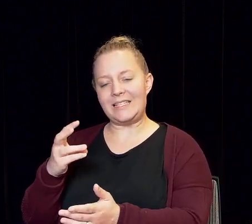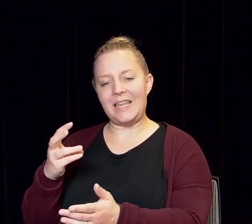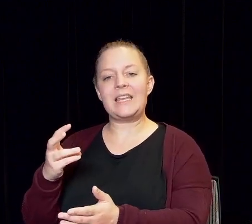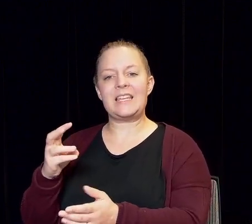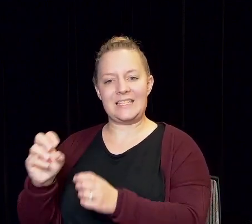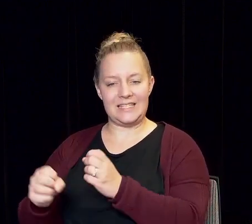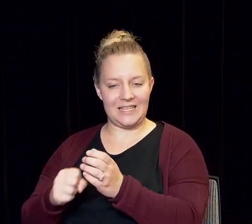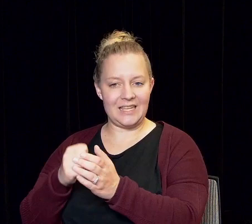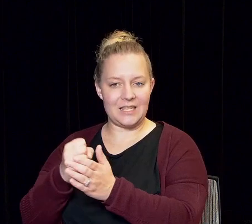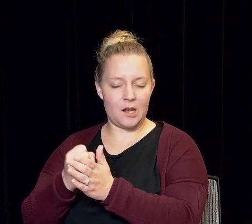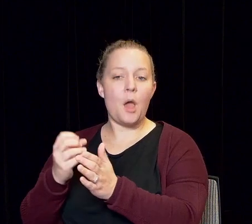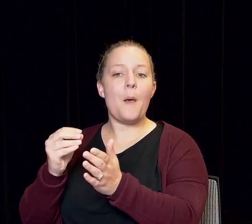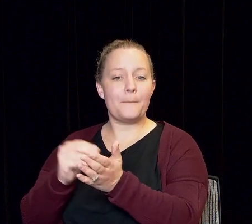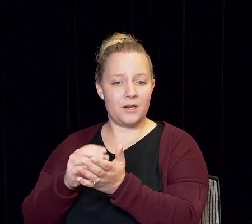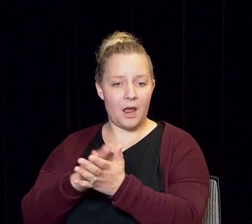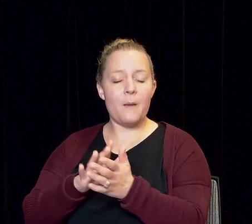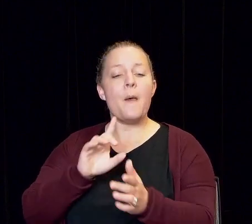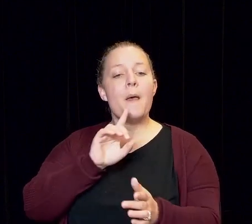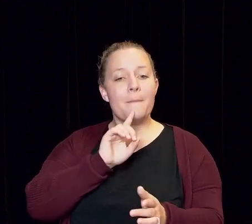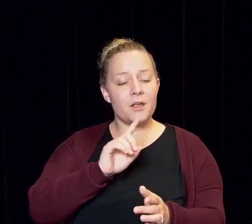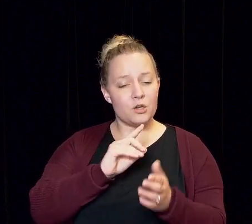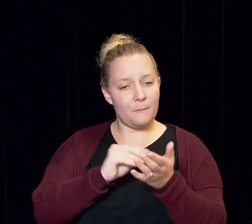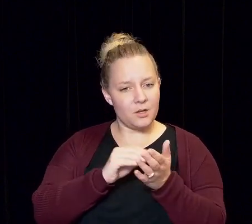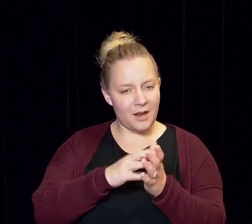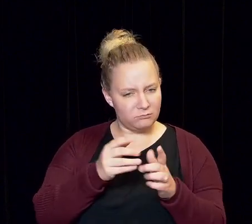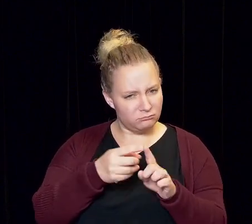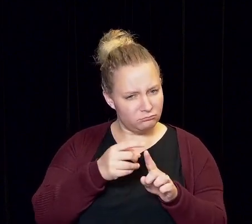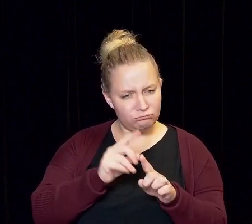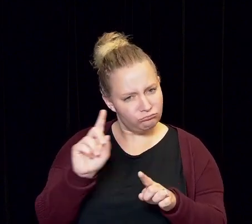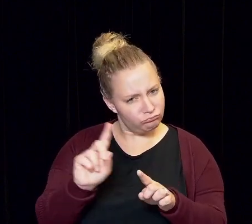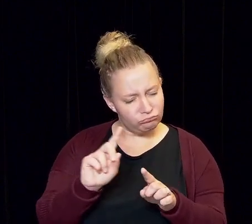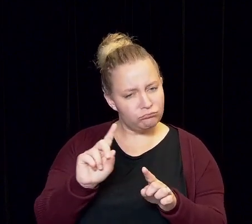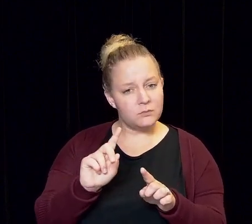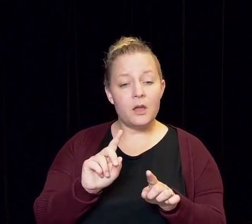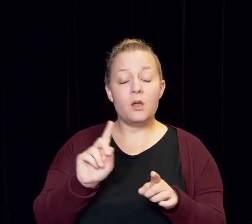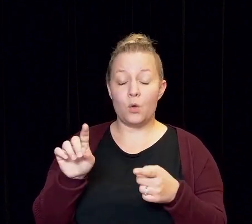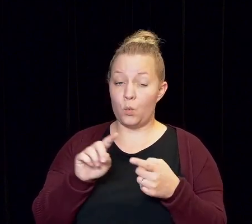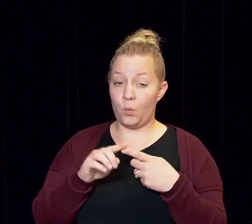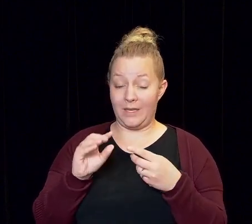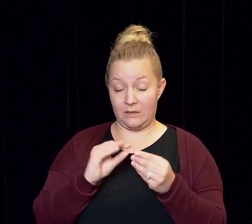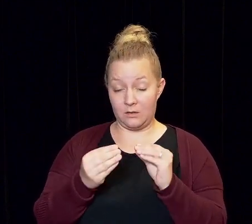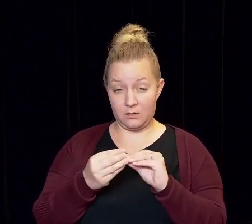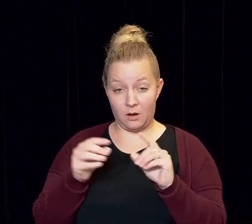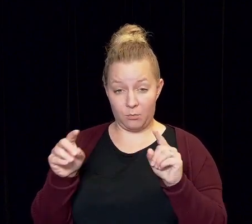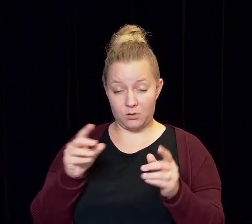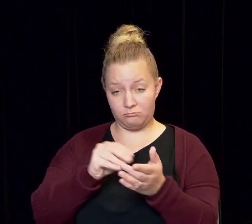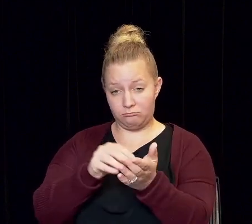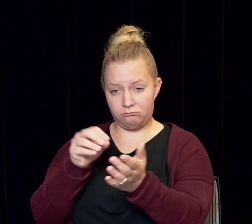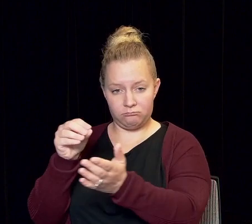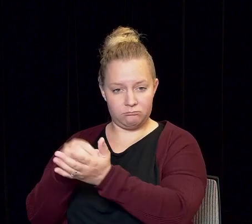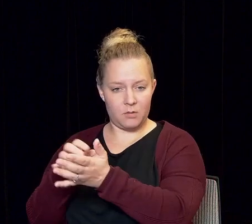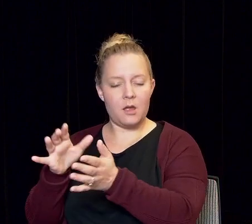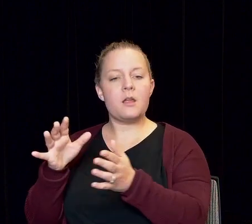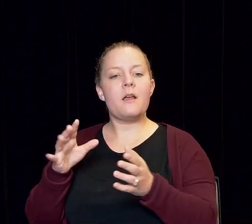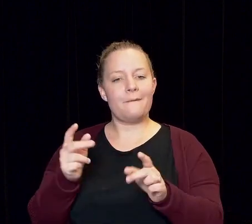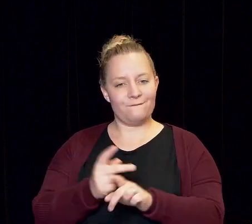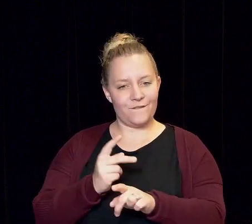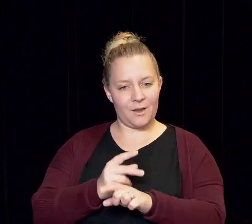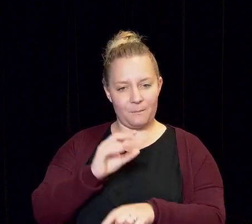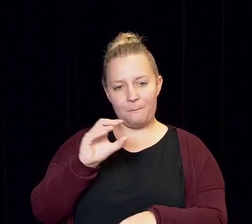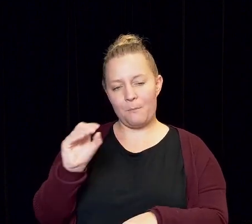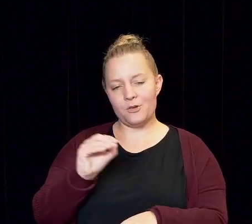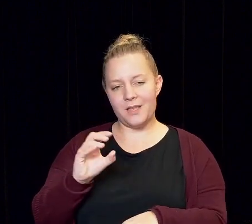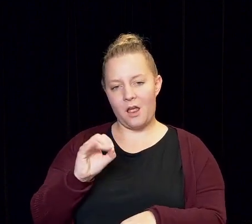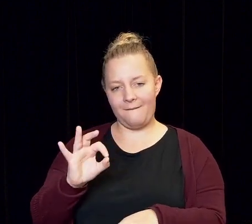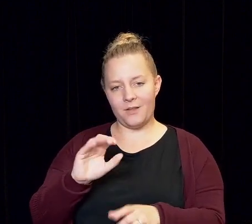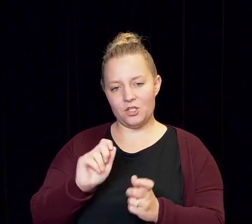And be sure to give us your source right here. Cite your source of where you looked that up. Once you have your numbers, then you can come back and calculate your percent of